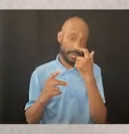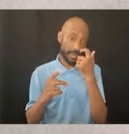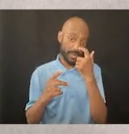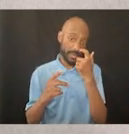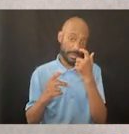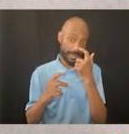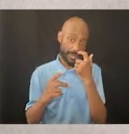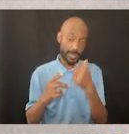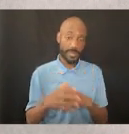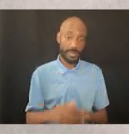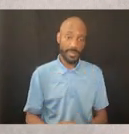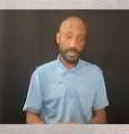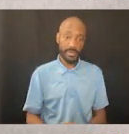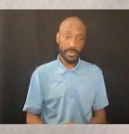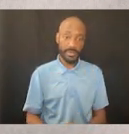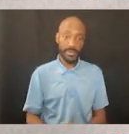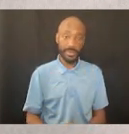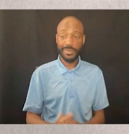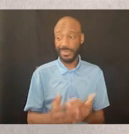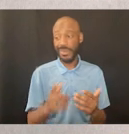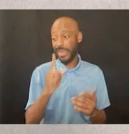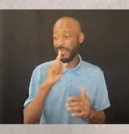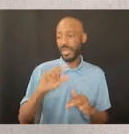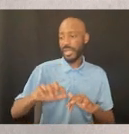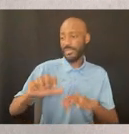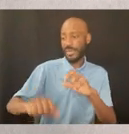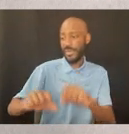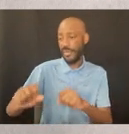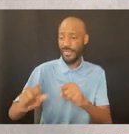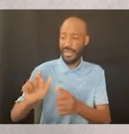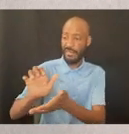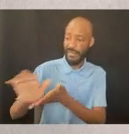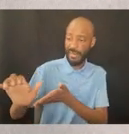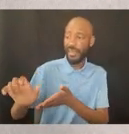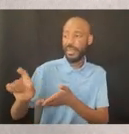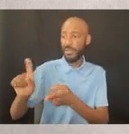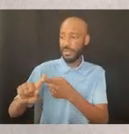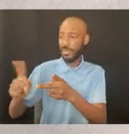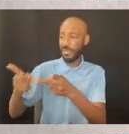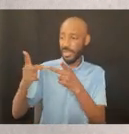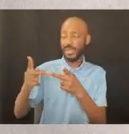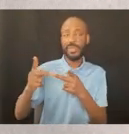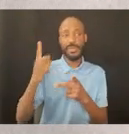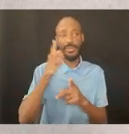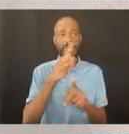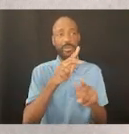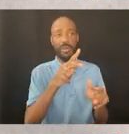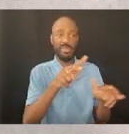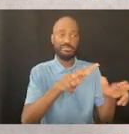the need for the dollar and power. So this is what I do. I continue to work and